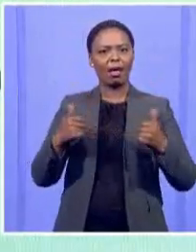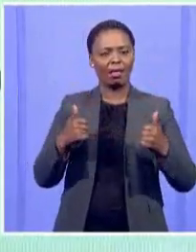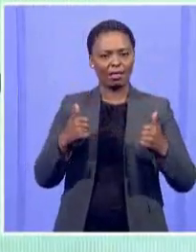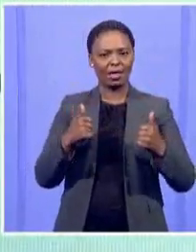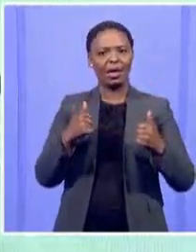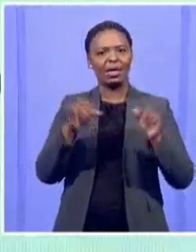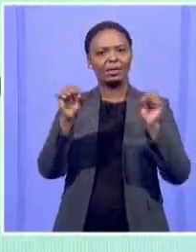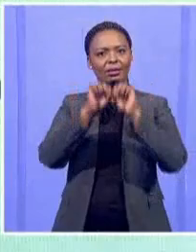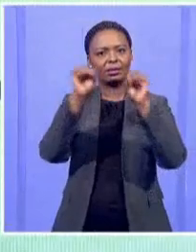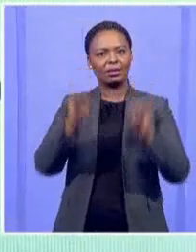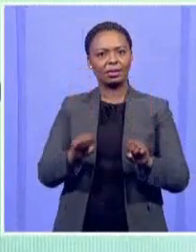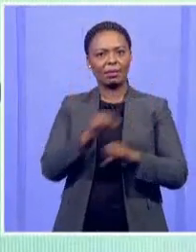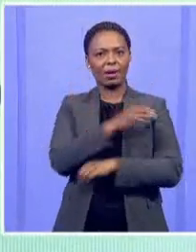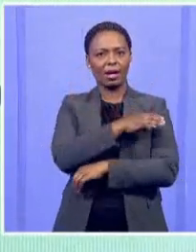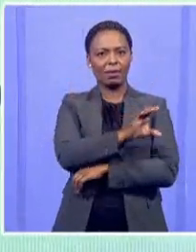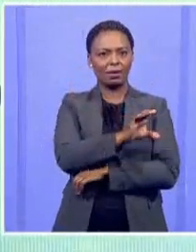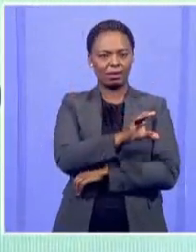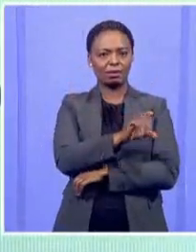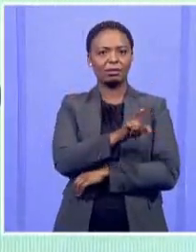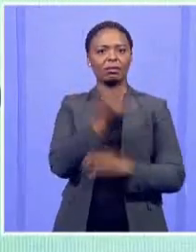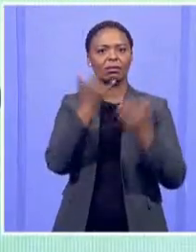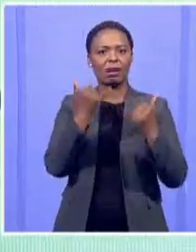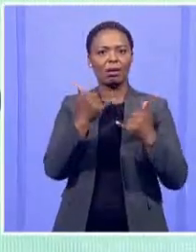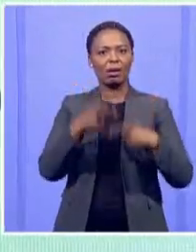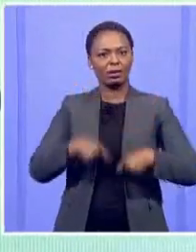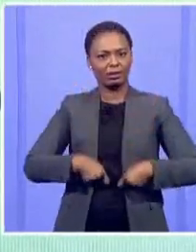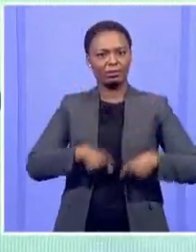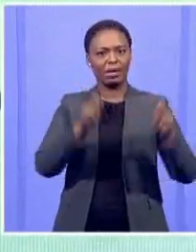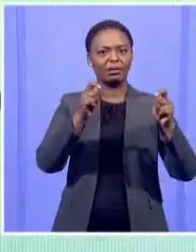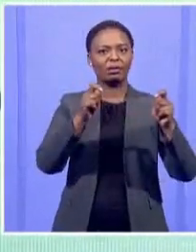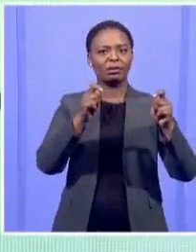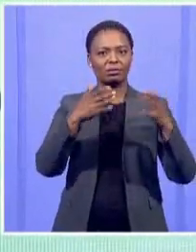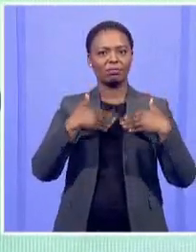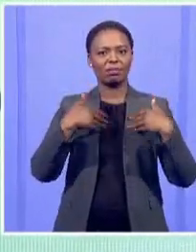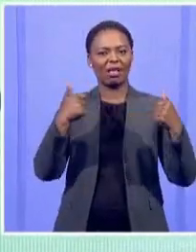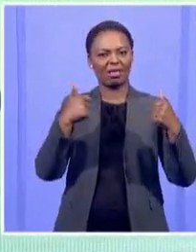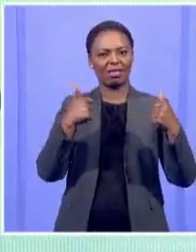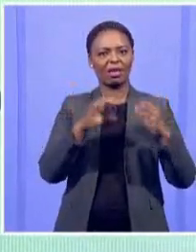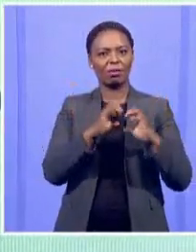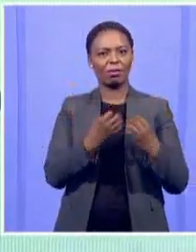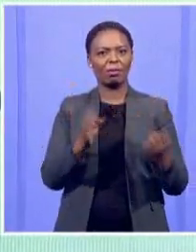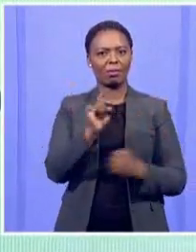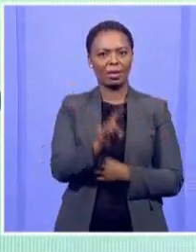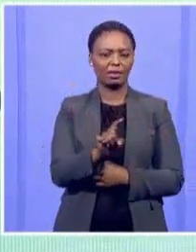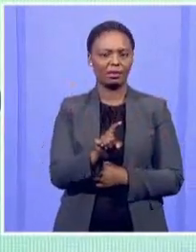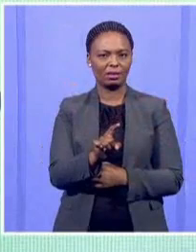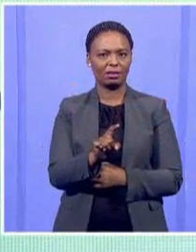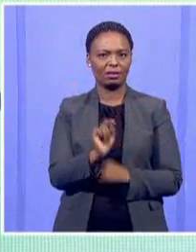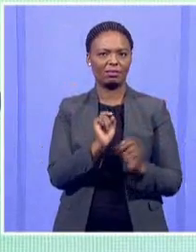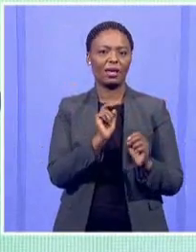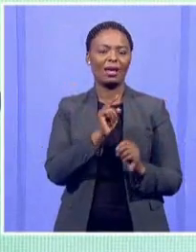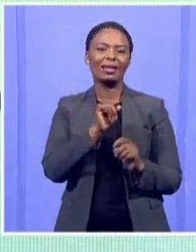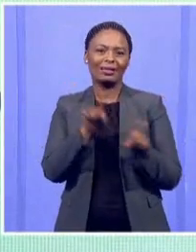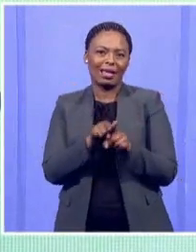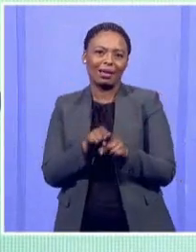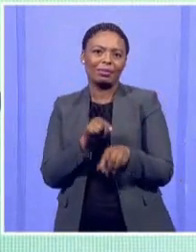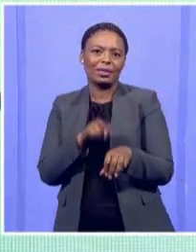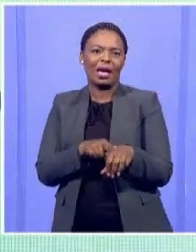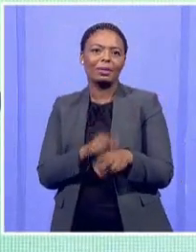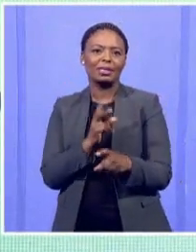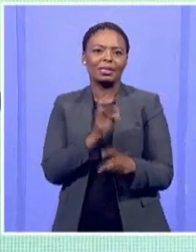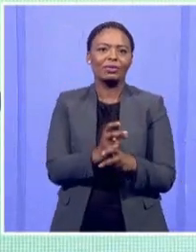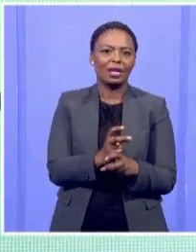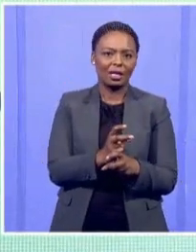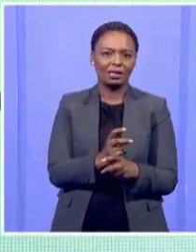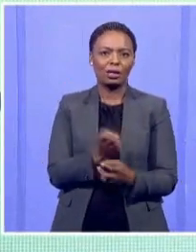capacity, we need to spend on health even during difficult times, even during